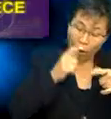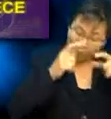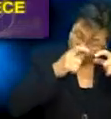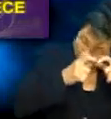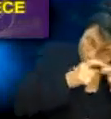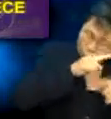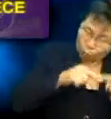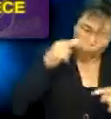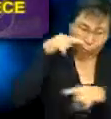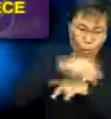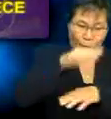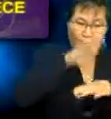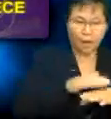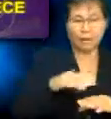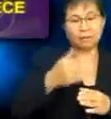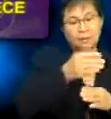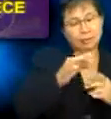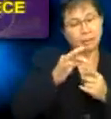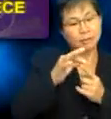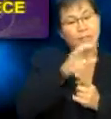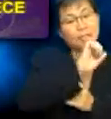we want to look at a specimen.